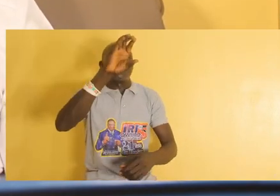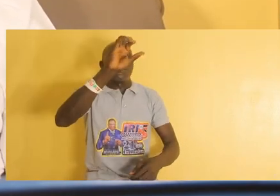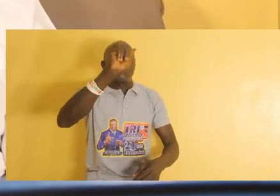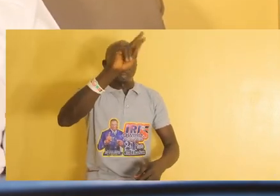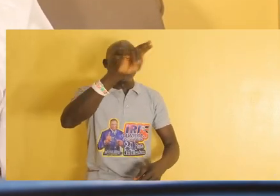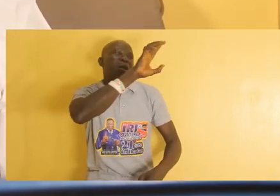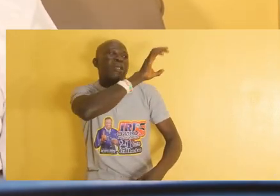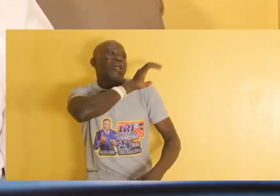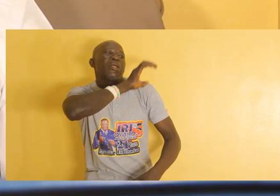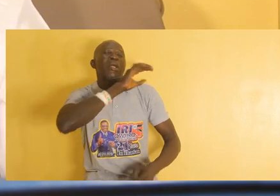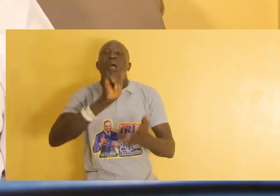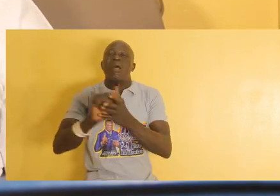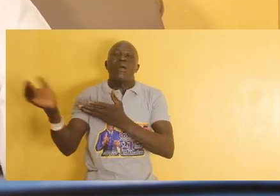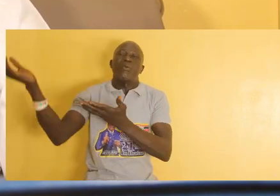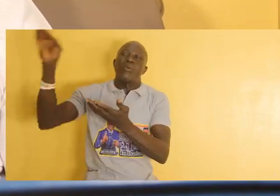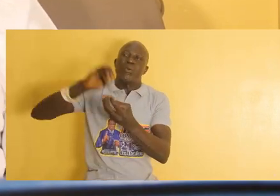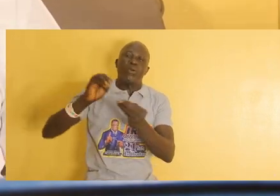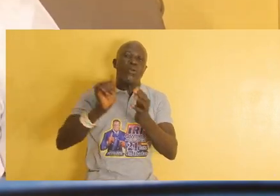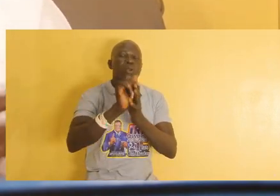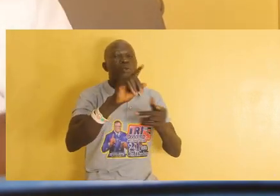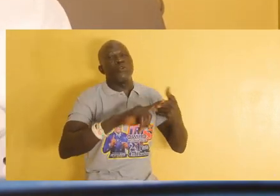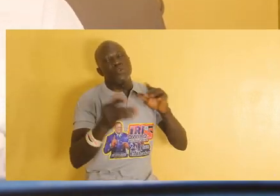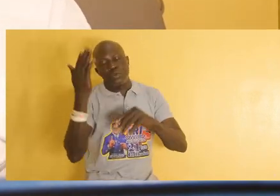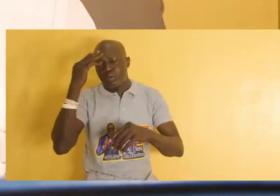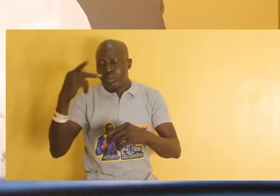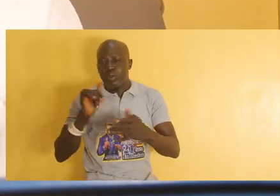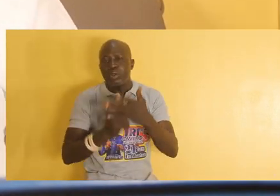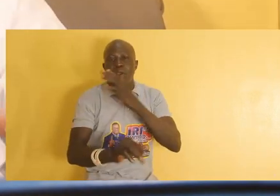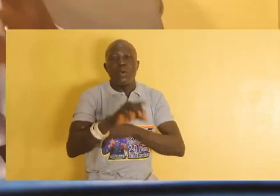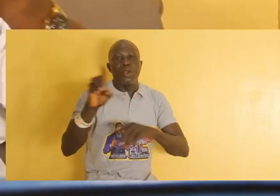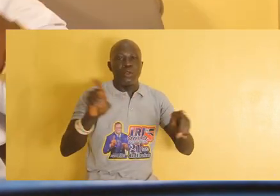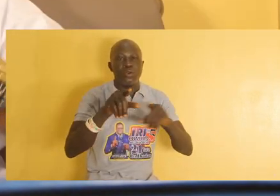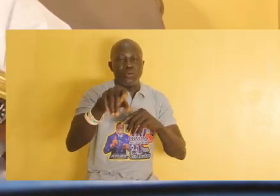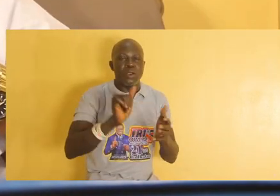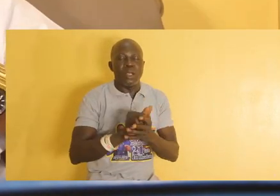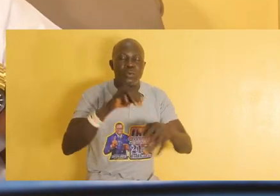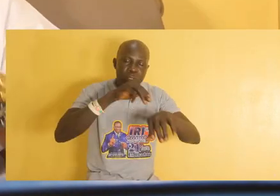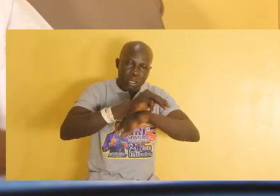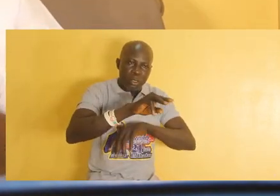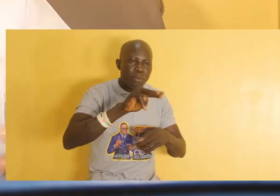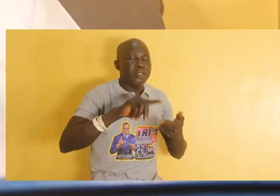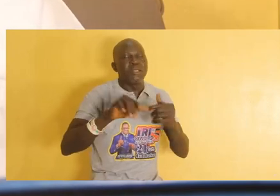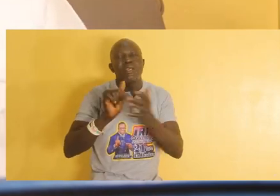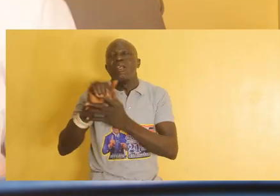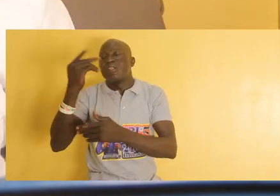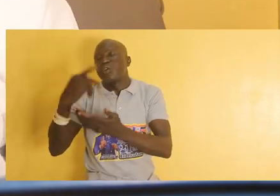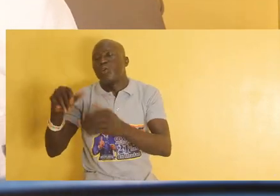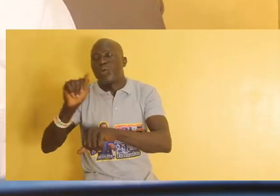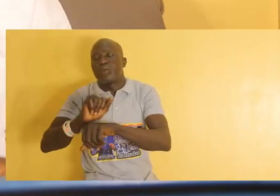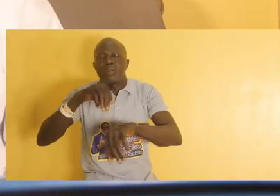her sister contribute to see what God will do for you. Our resellers send me. And